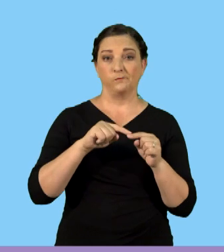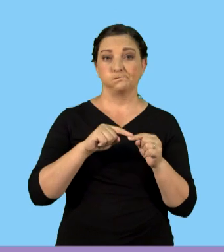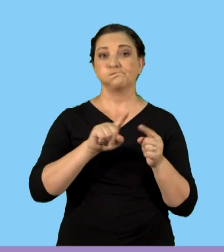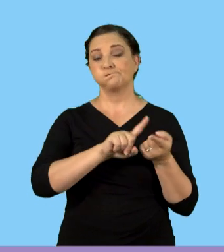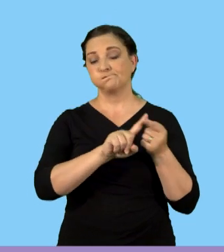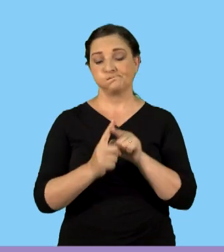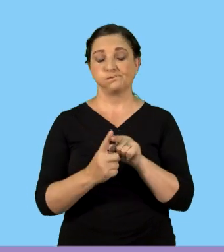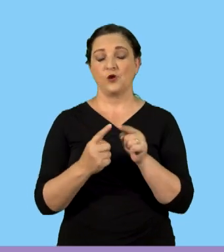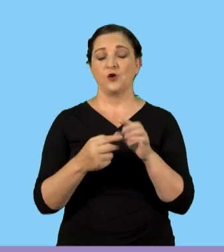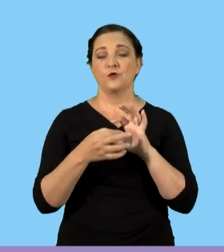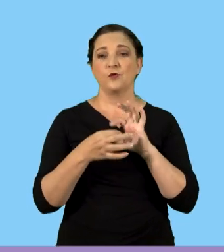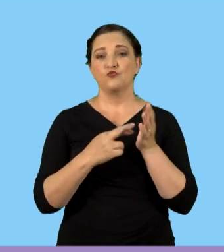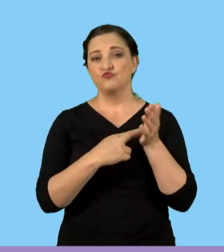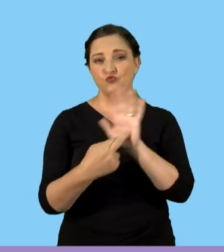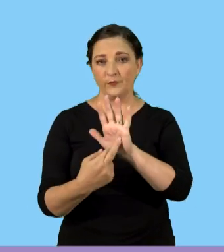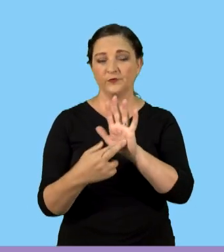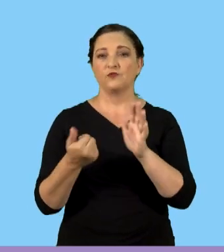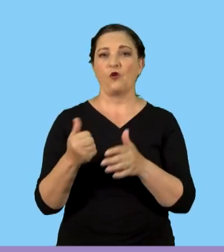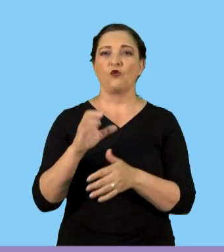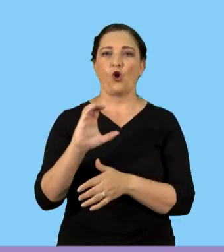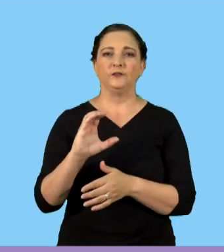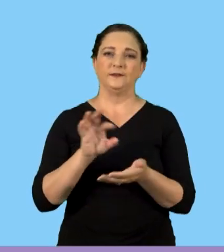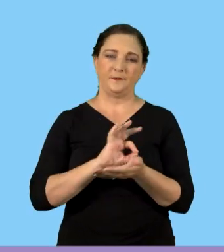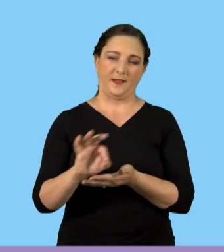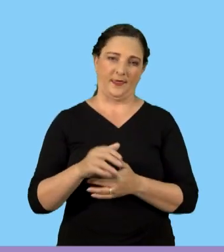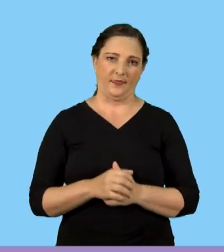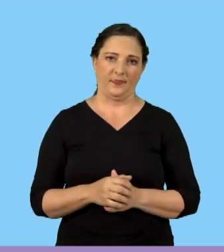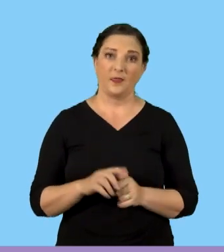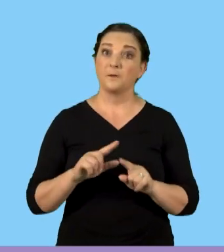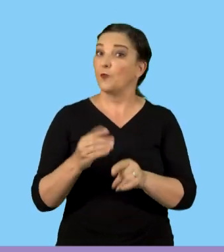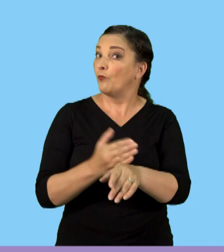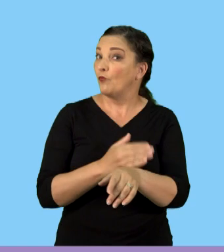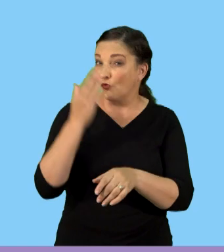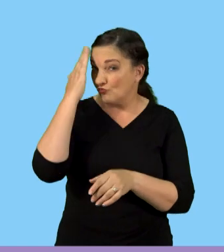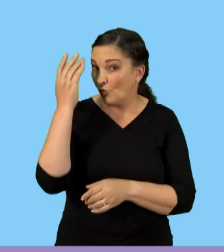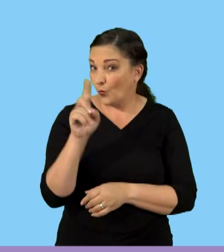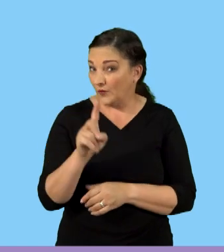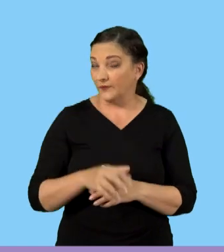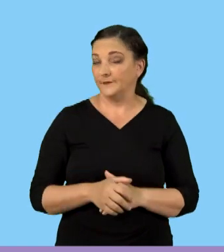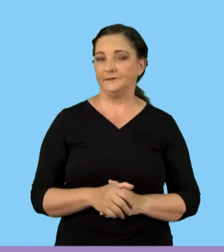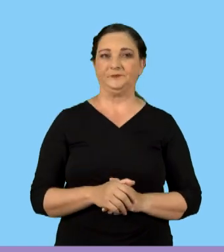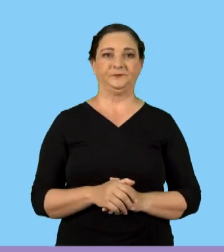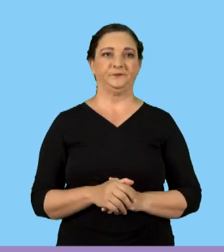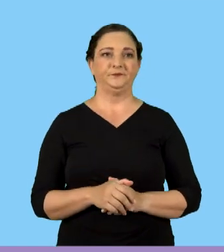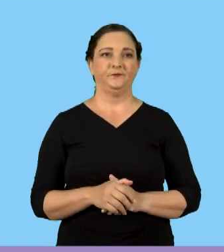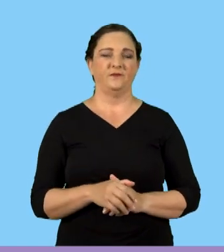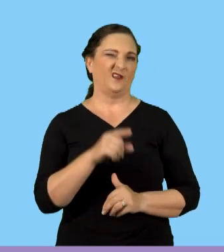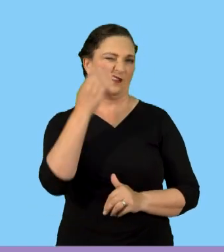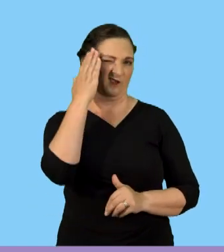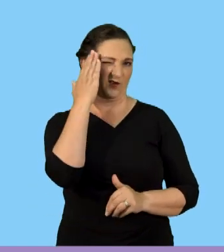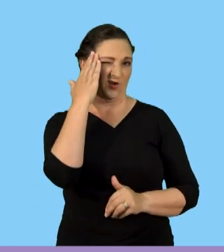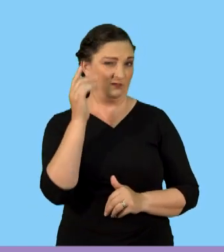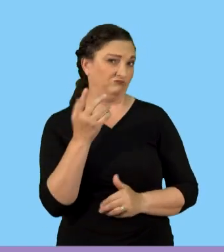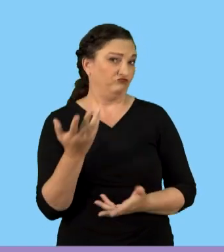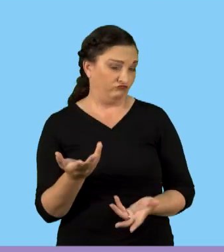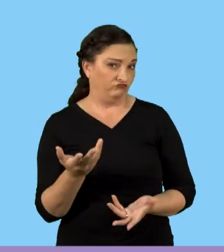equations to representations on a Cartesian plane. Let's look at the pre-knowledge that you must know for this lesson.